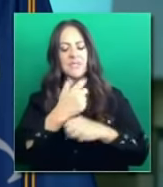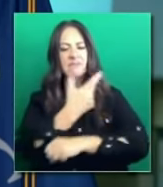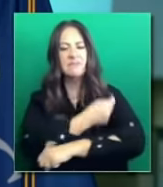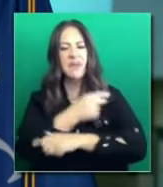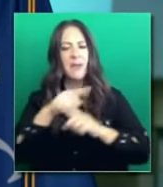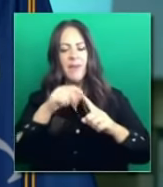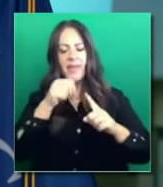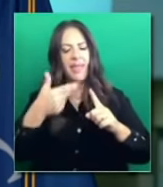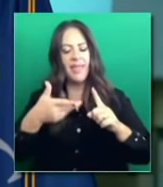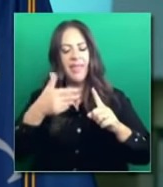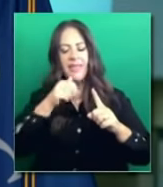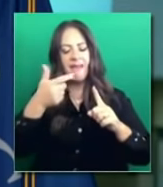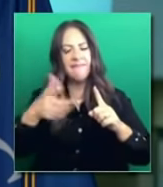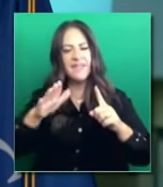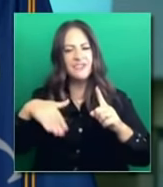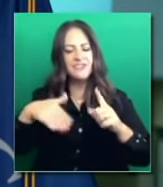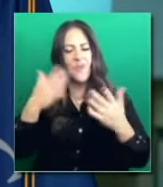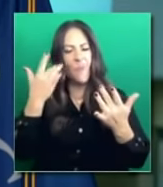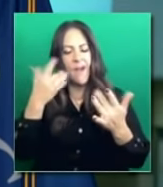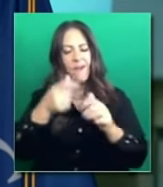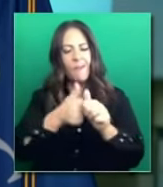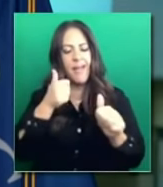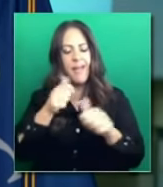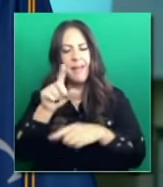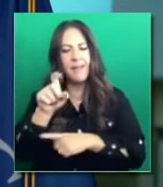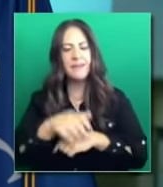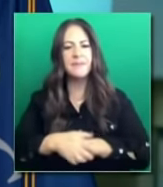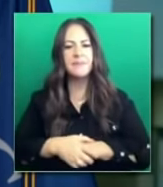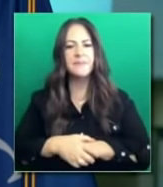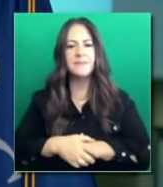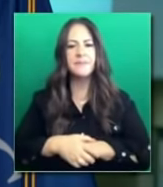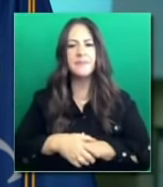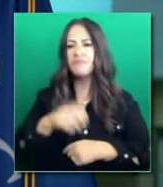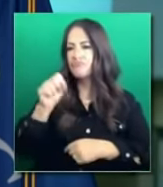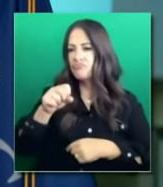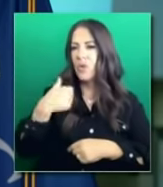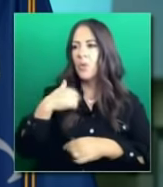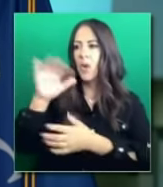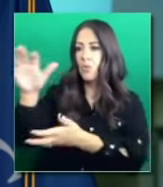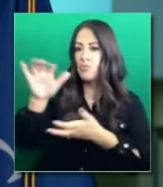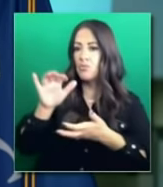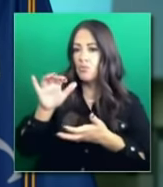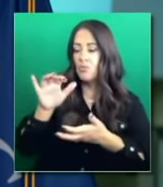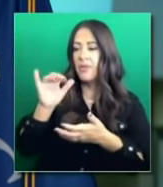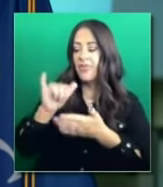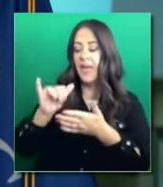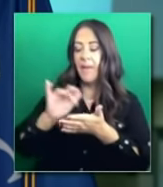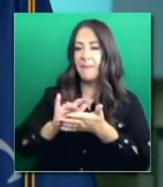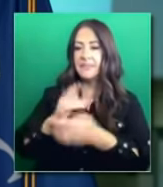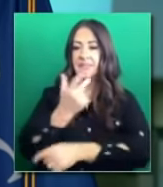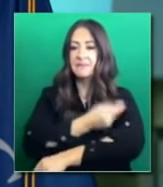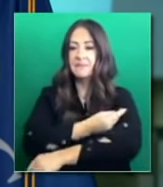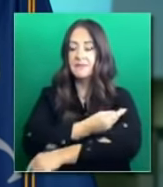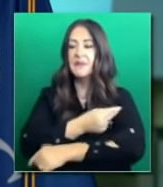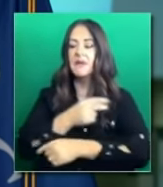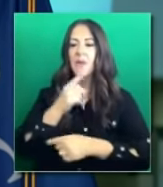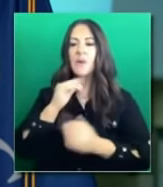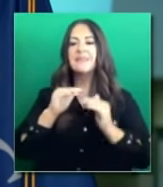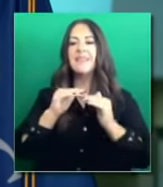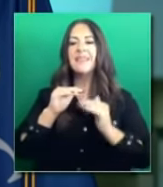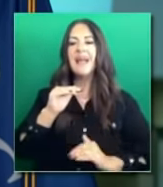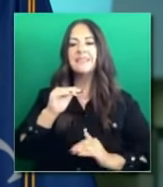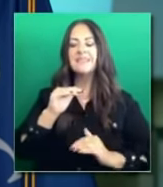why? Well, we know that the number of doses that have arrived into the state has produced less than what was originally